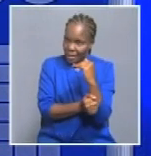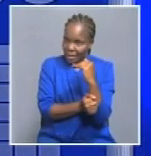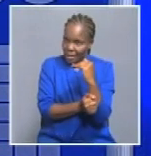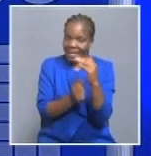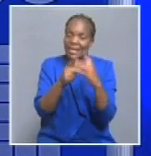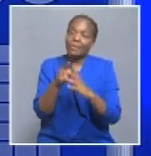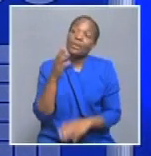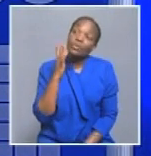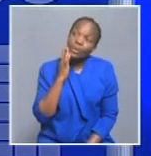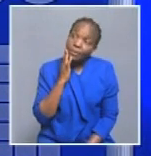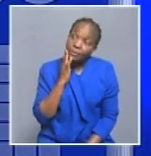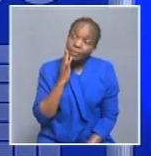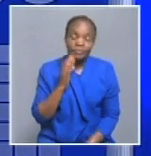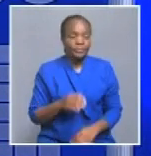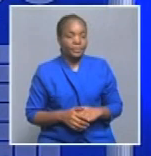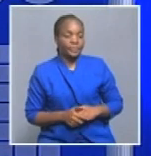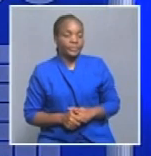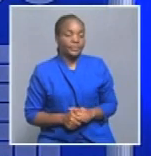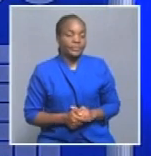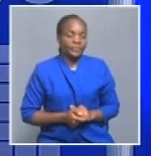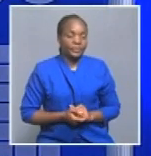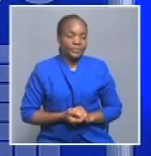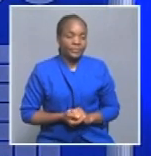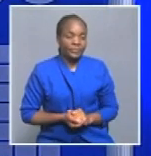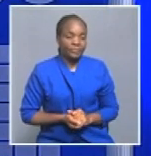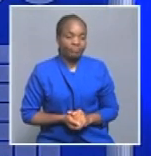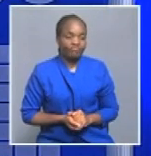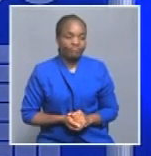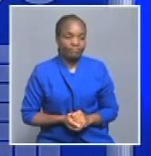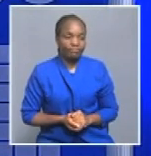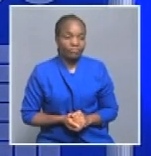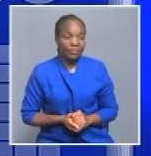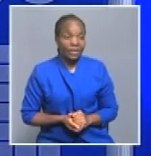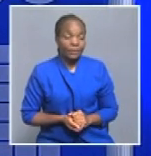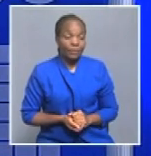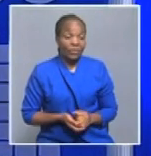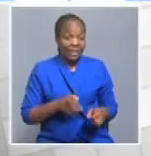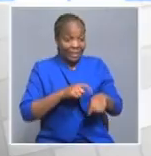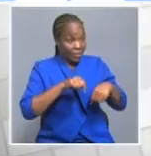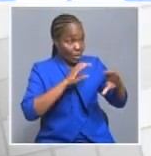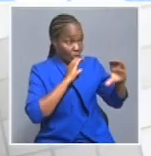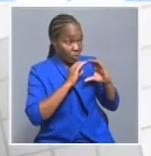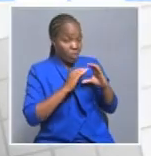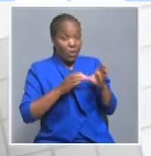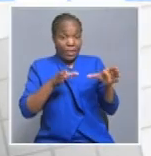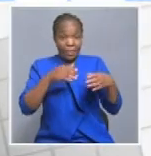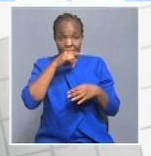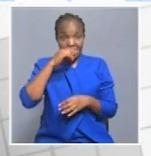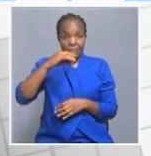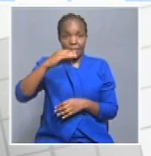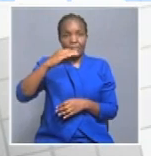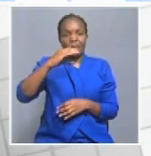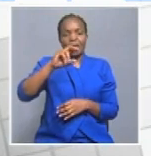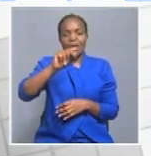or community members in terms of their homes? Yes, we are on the ground right now. As I speak right now, NORAD, even as